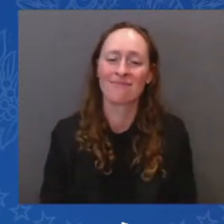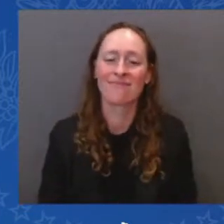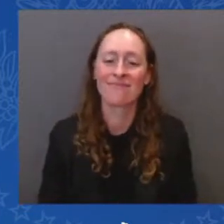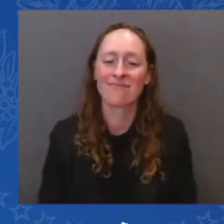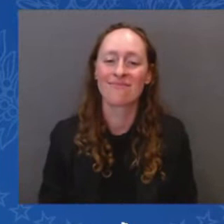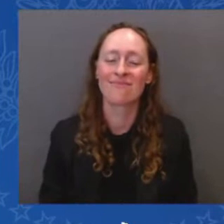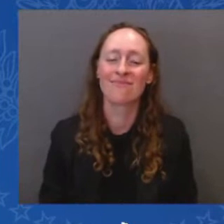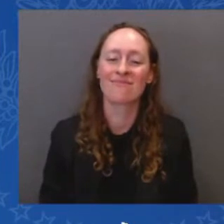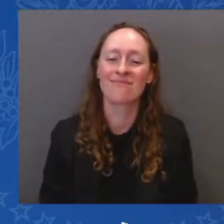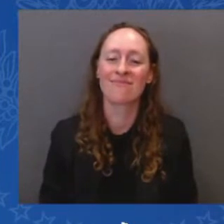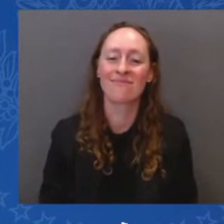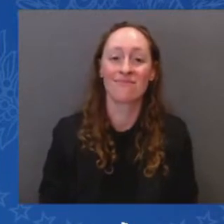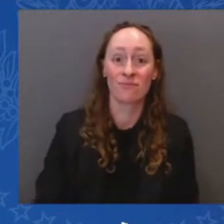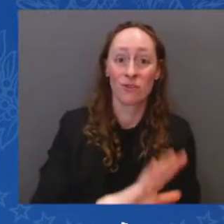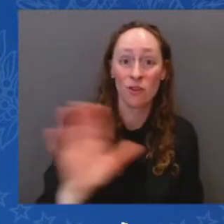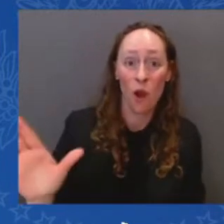right.